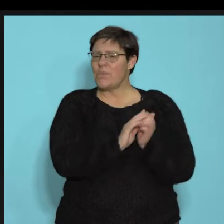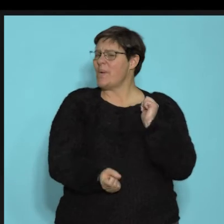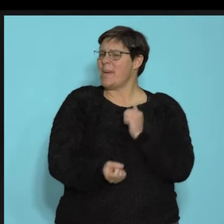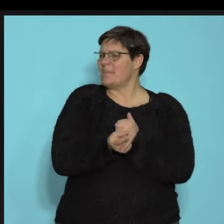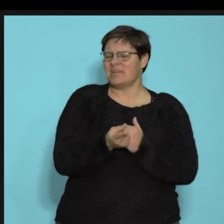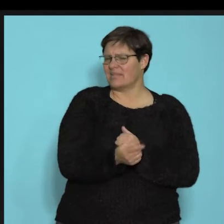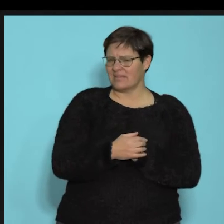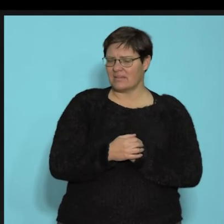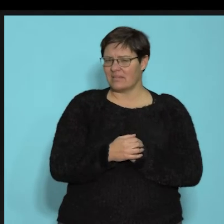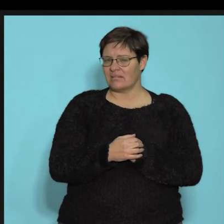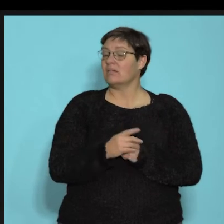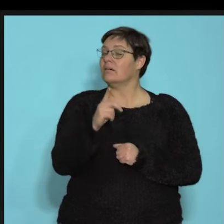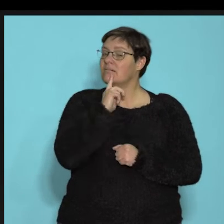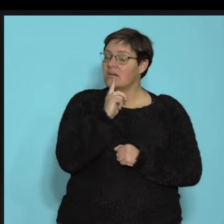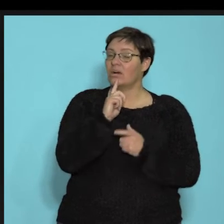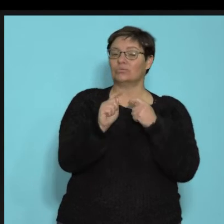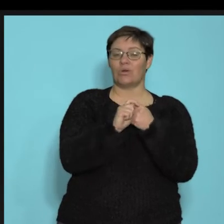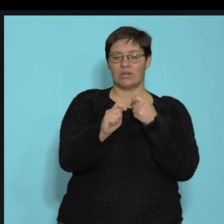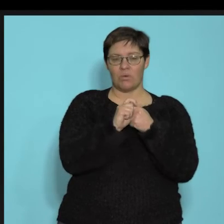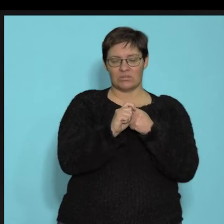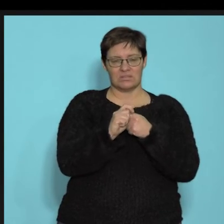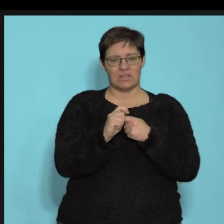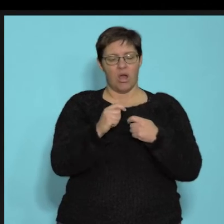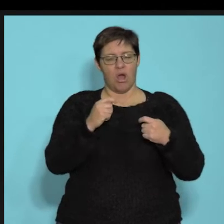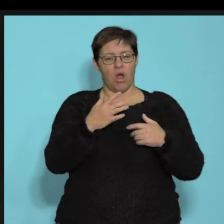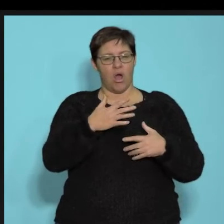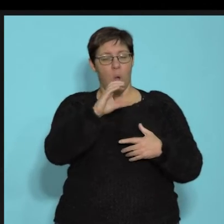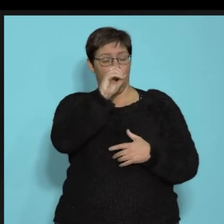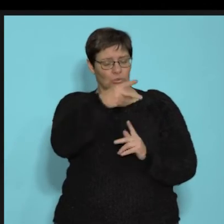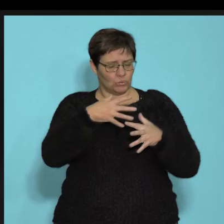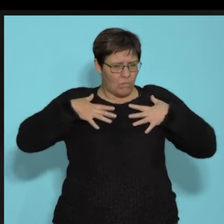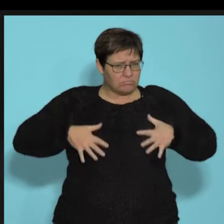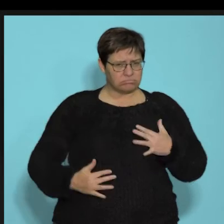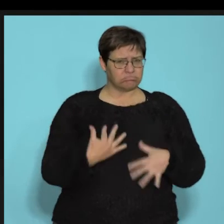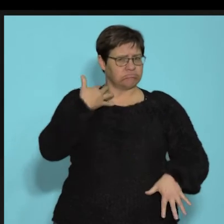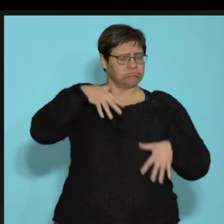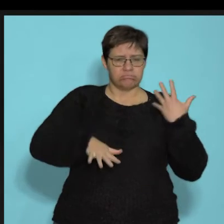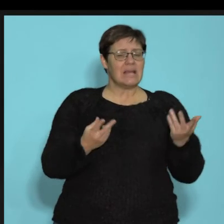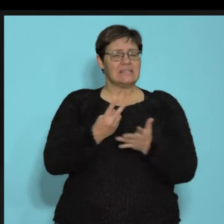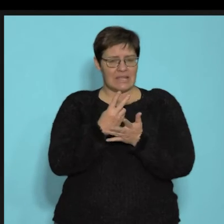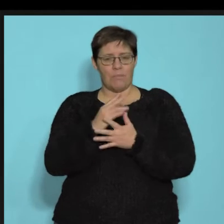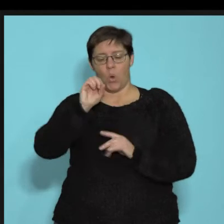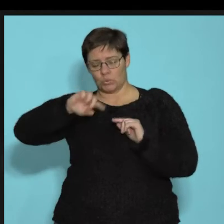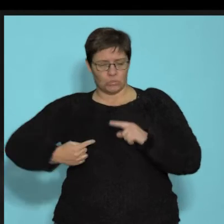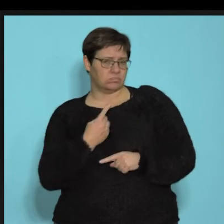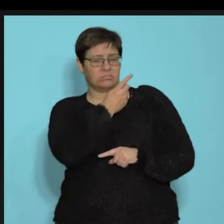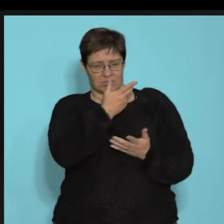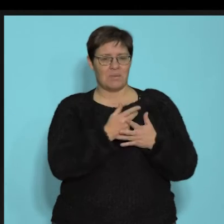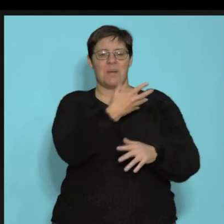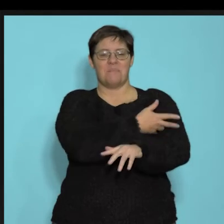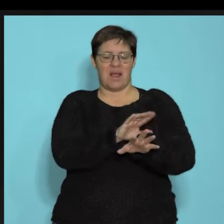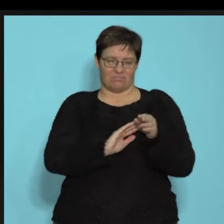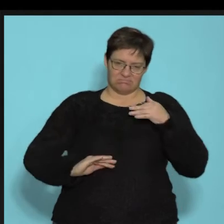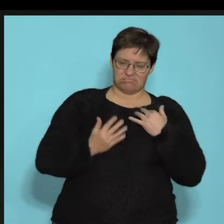what happens is, what transports the oxygen around the body and the carbon dioxide is going to